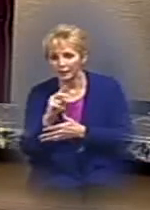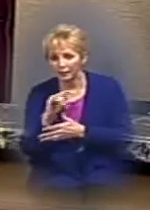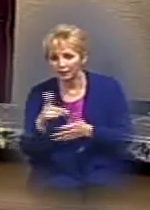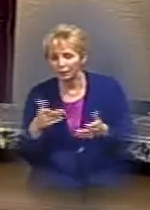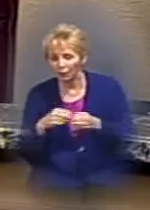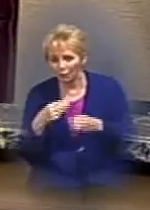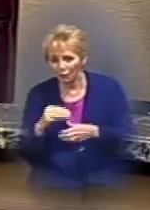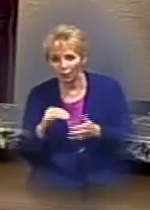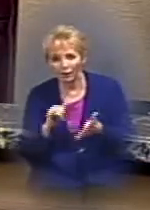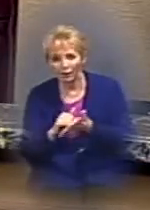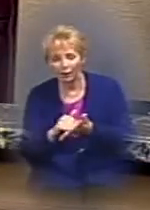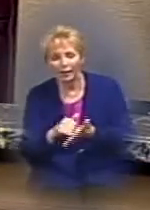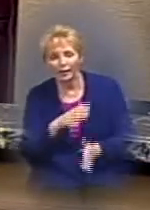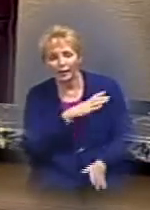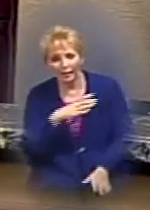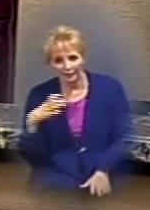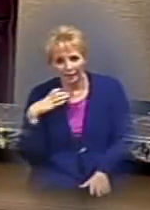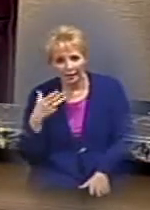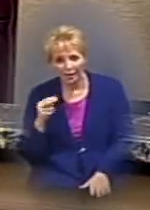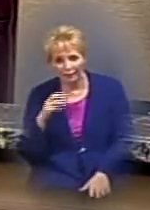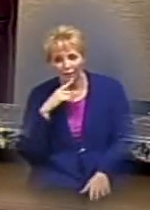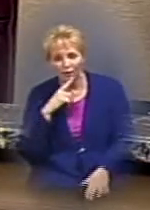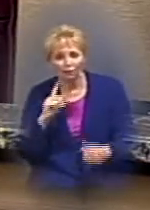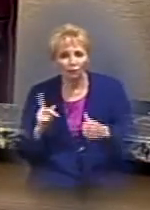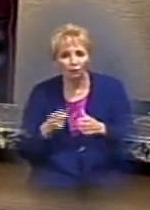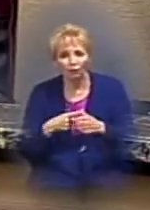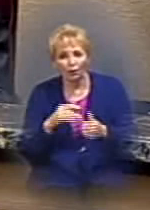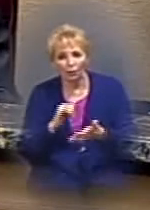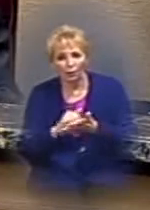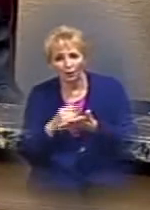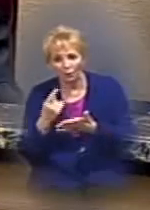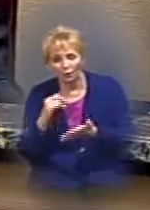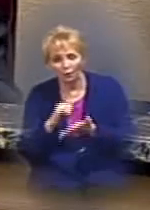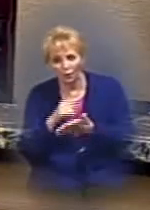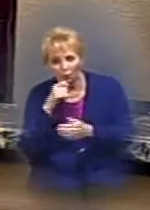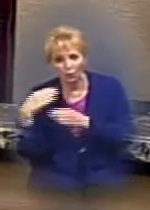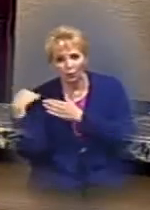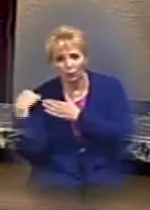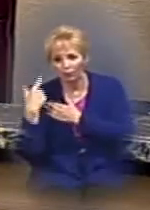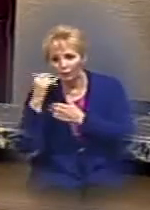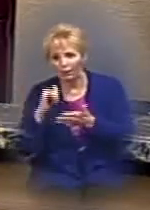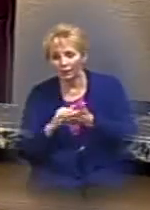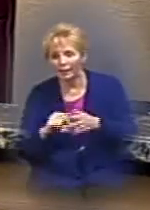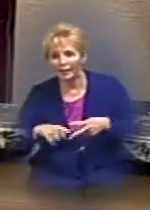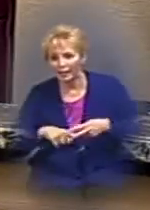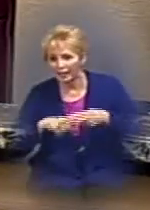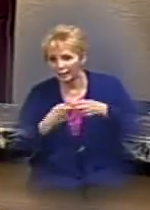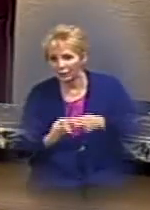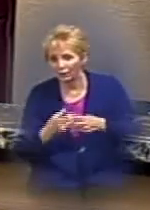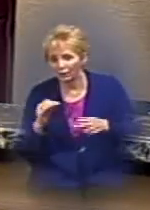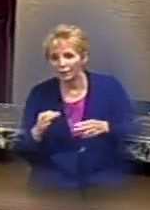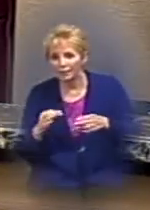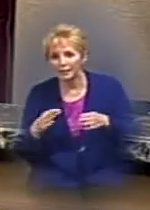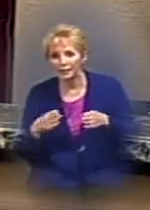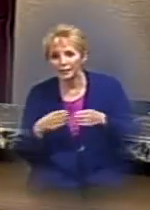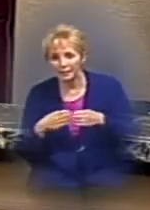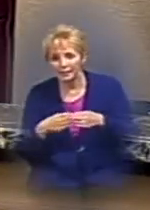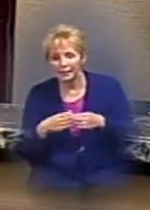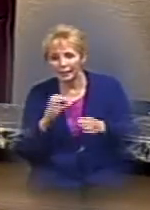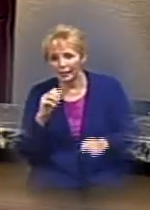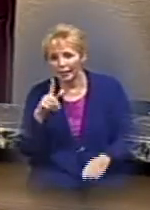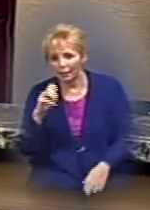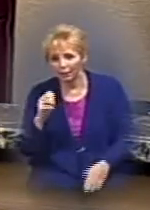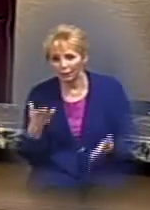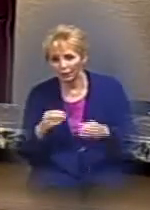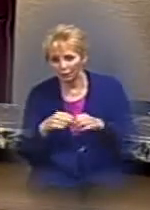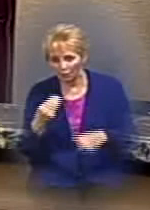And whereas Councilman Hamer was an early proponent of and one of those responsible for the initiation of city-owned cable television in the